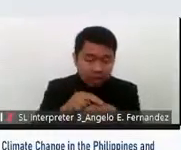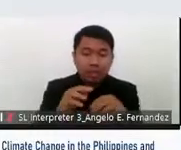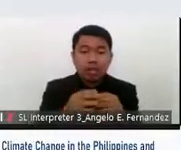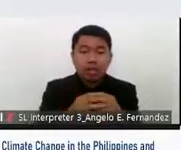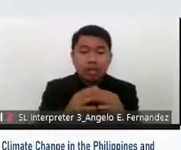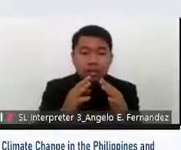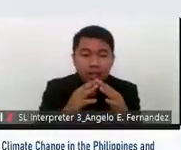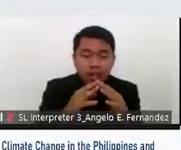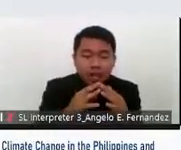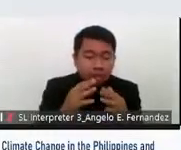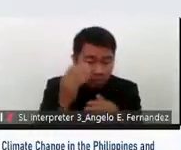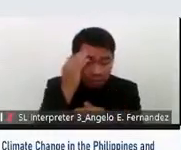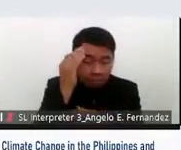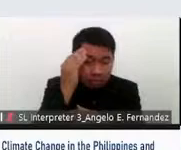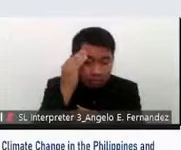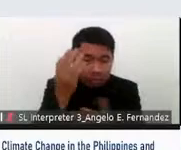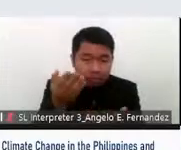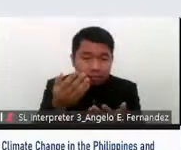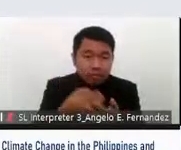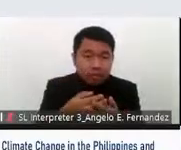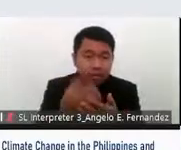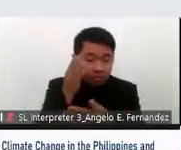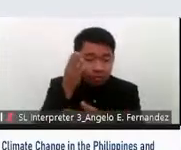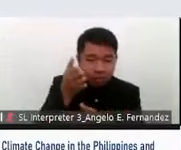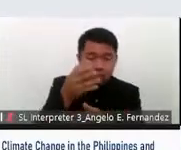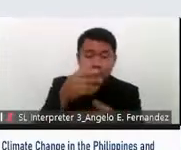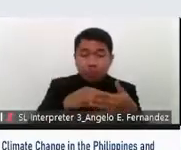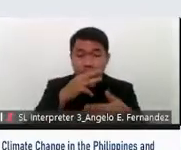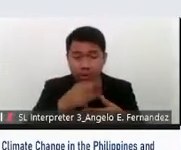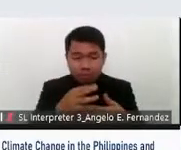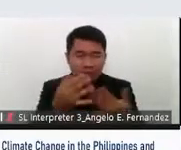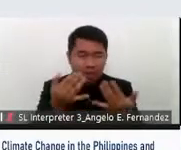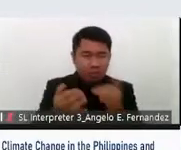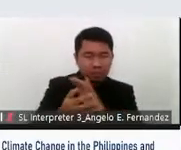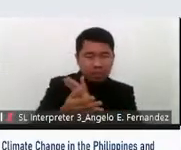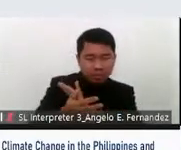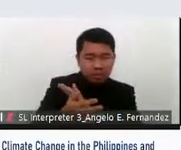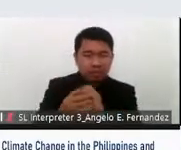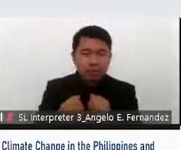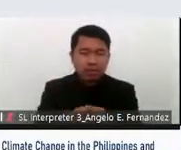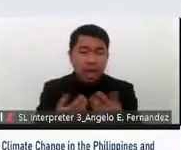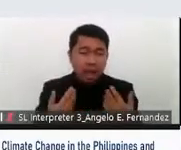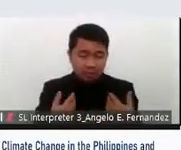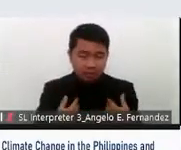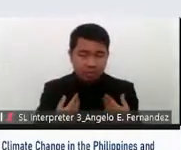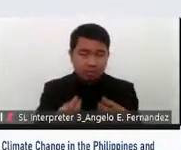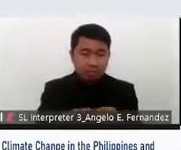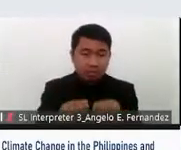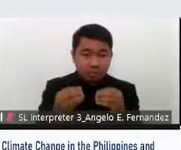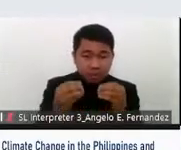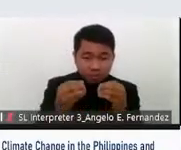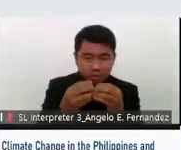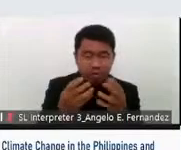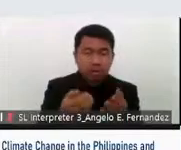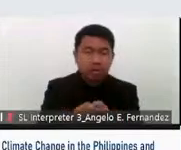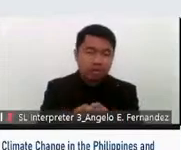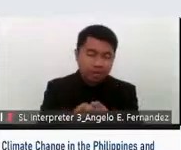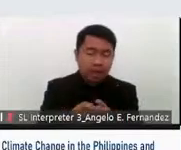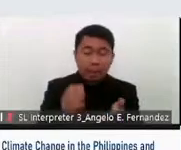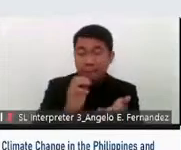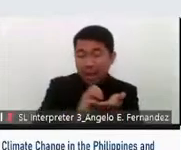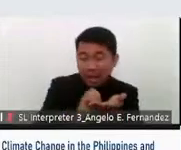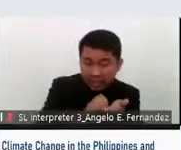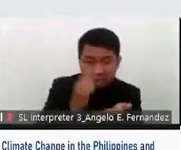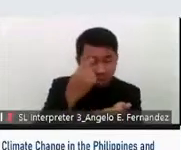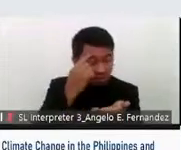its programs that have flourished even during the pandemic. The pandemic, in fact, is like a big dress rehearsal for climate change adjustments. The